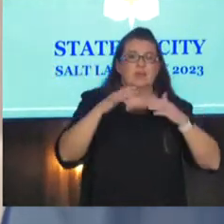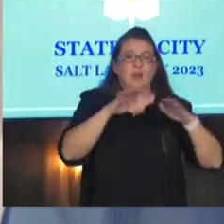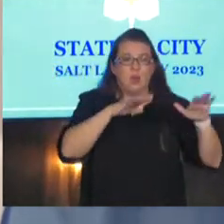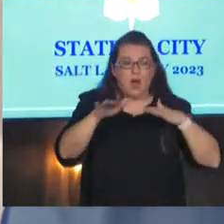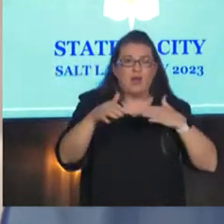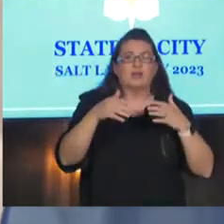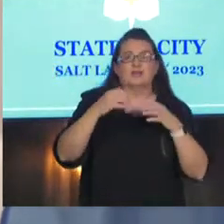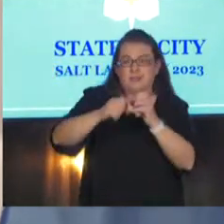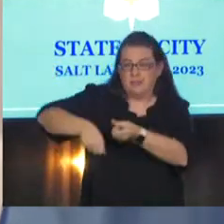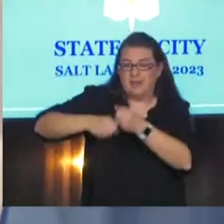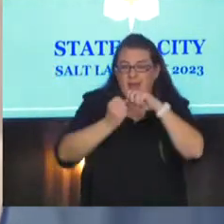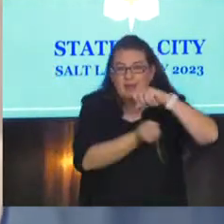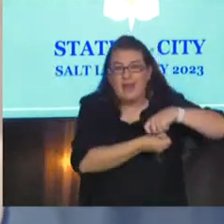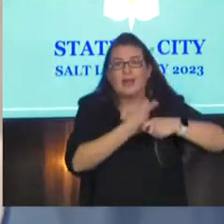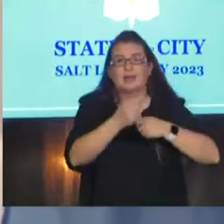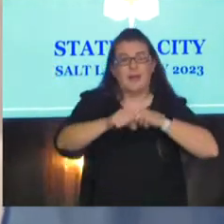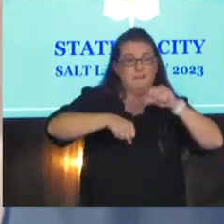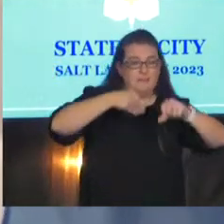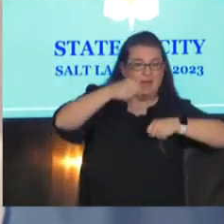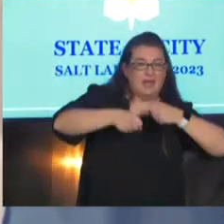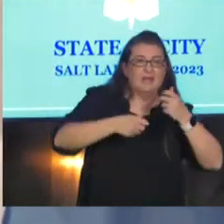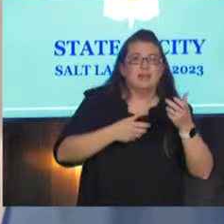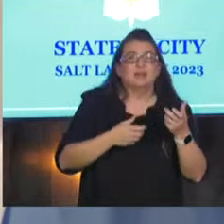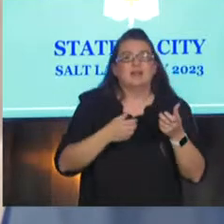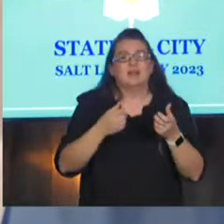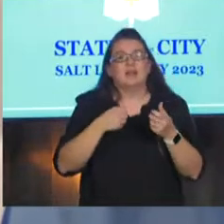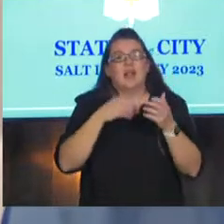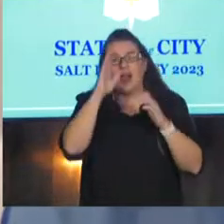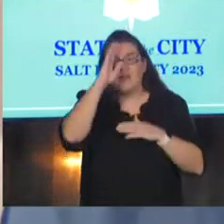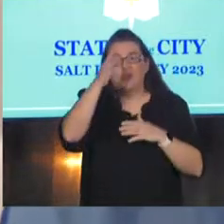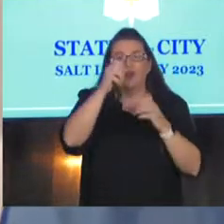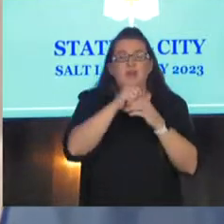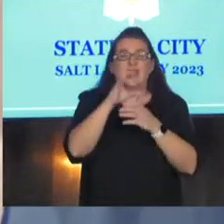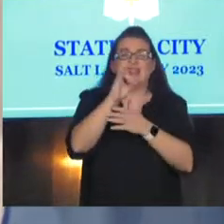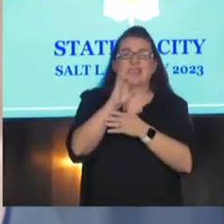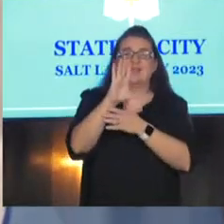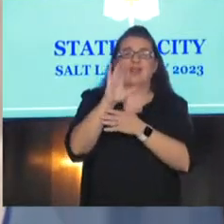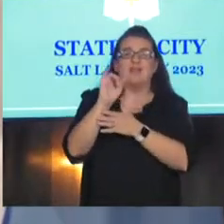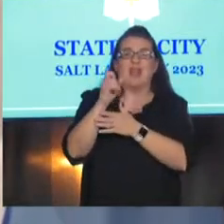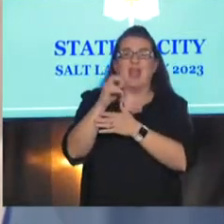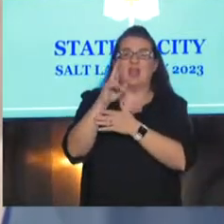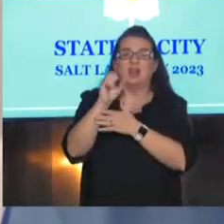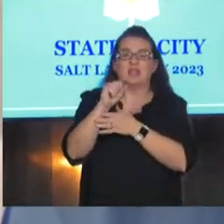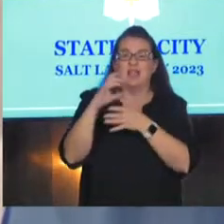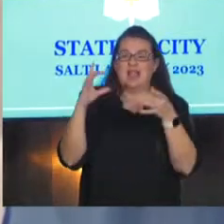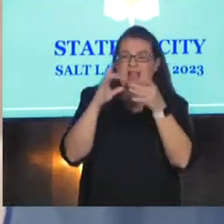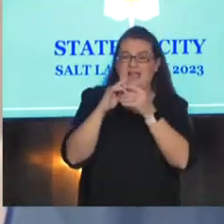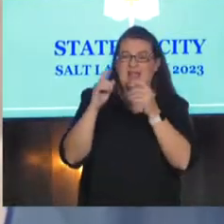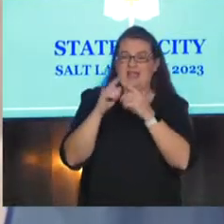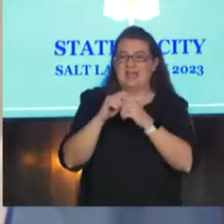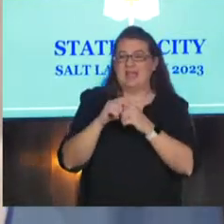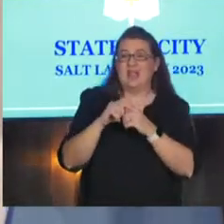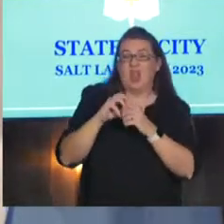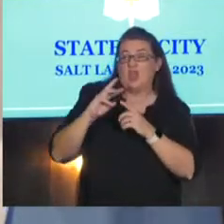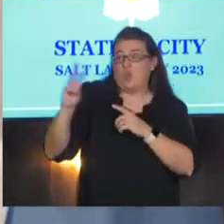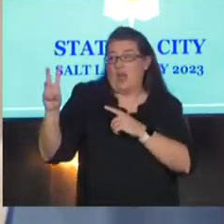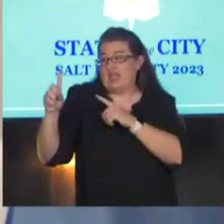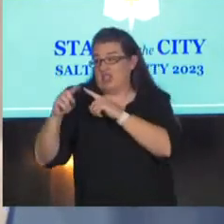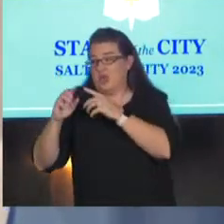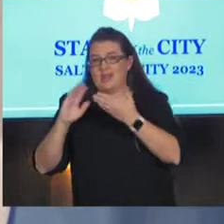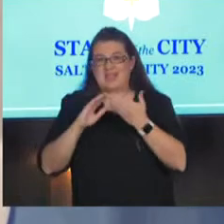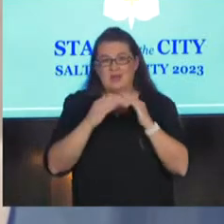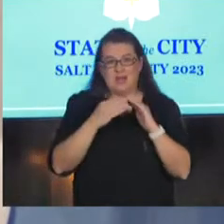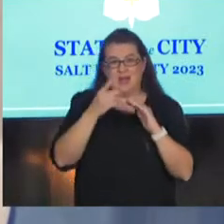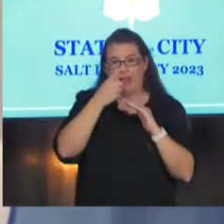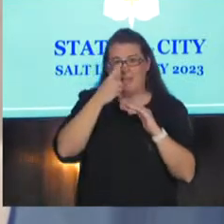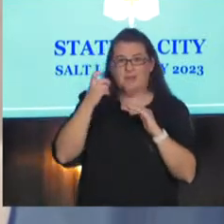a kayak or getting on their bike. A future with 75 acres connecting the west side to the downtown because the trains